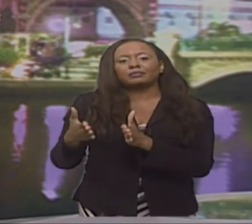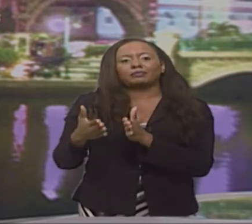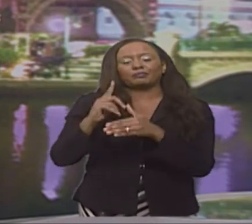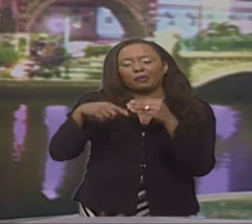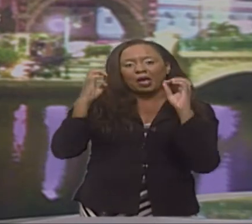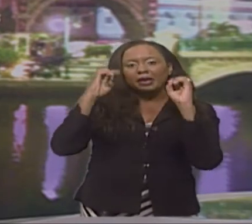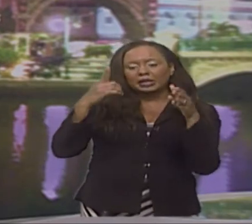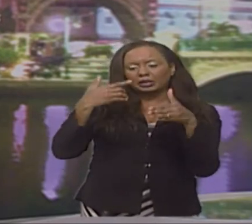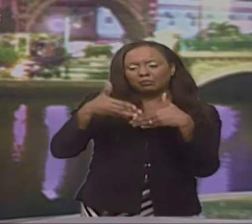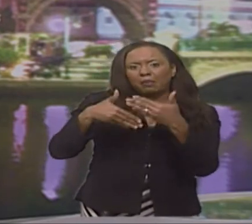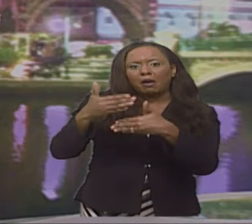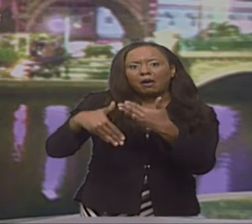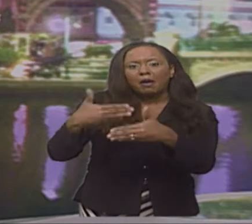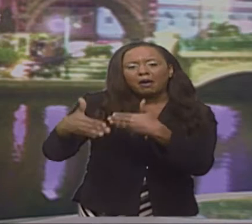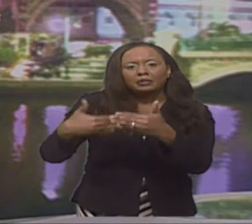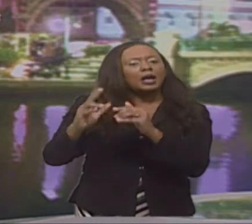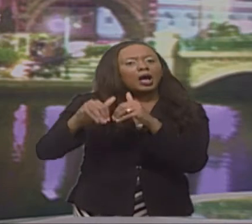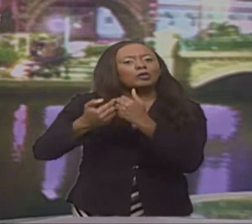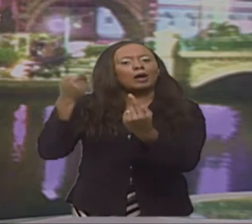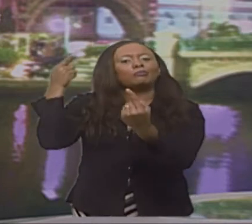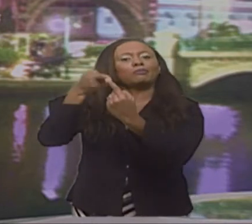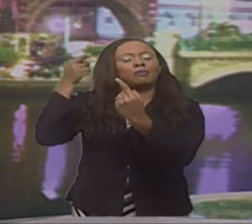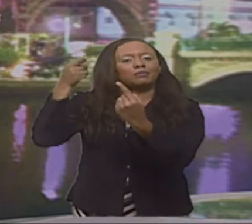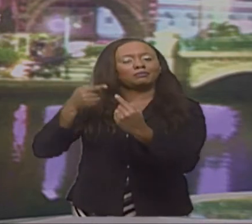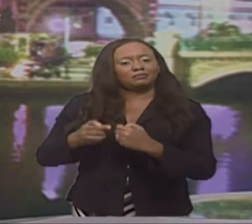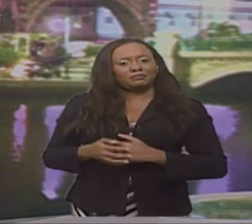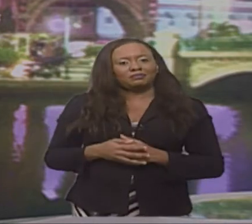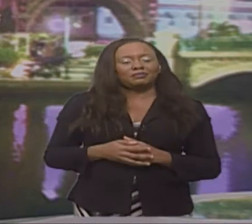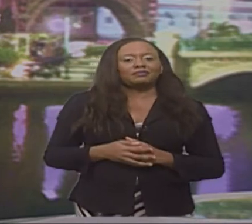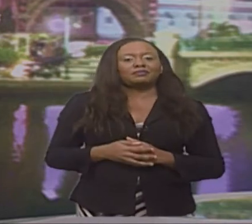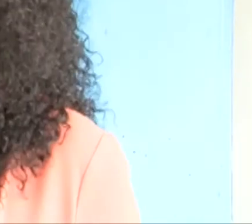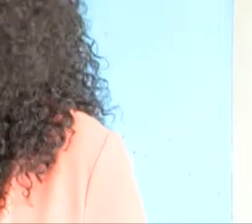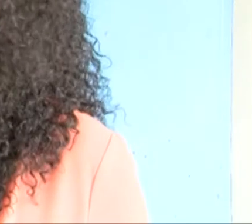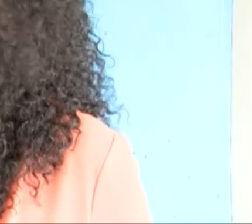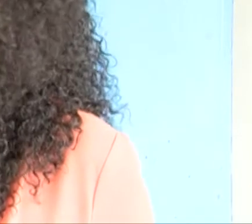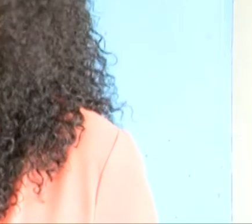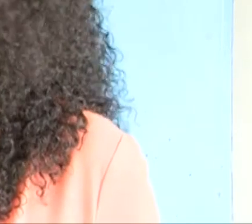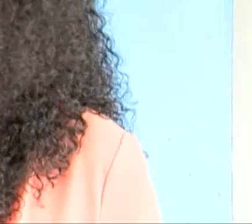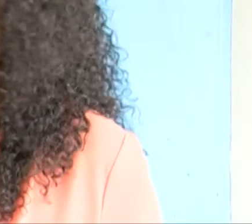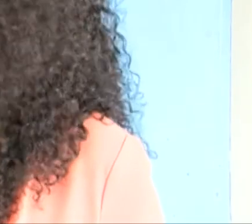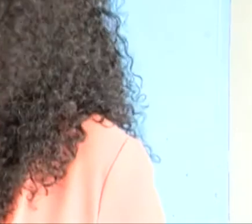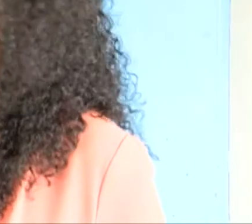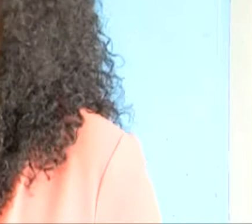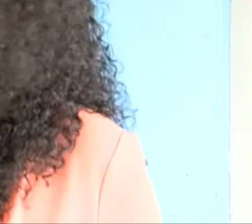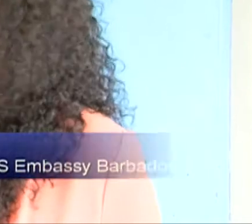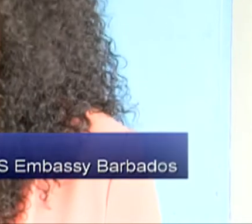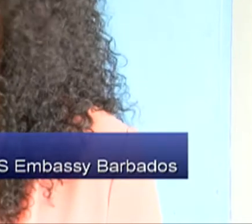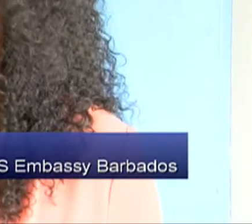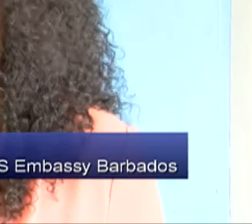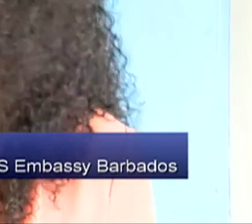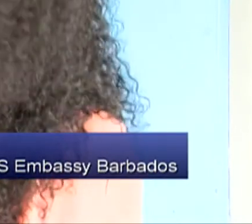process that led them to where they are today. So just as hard as they practice, with